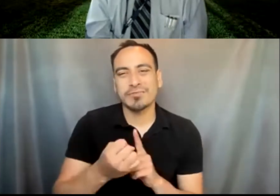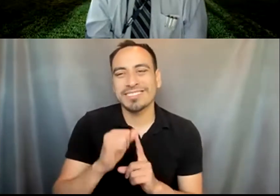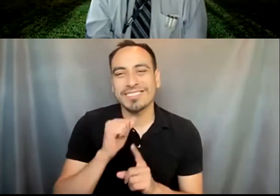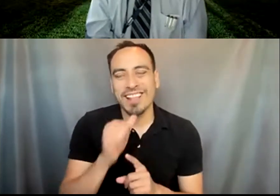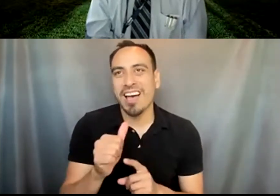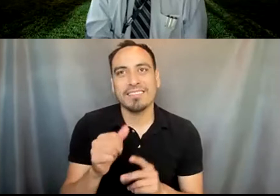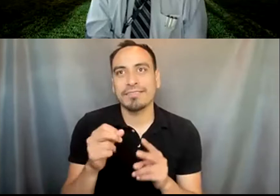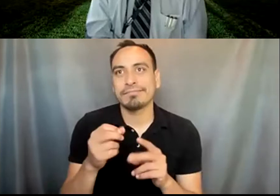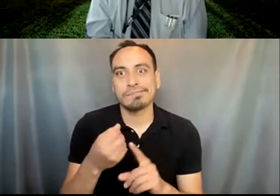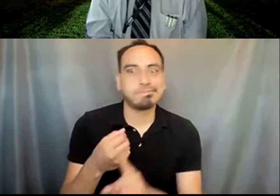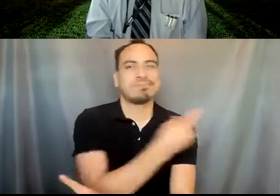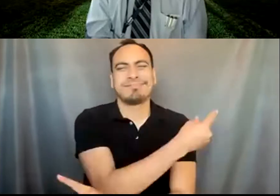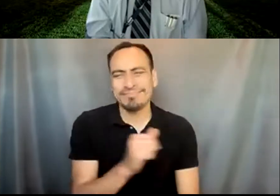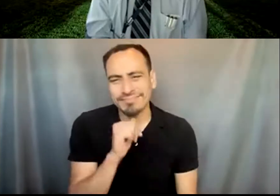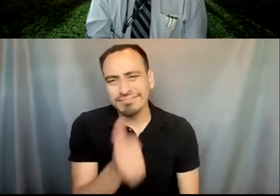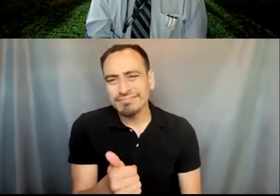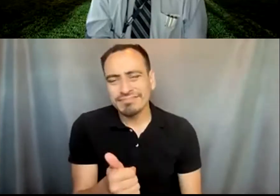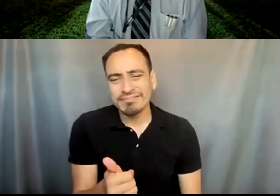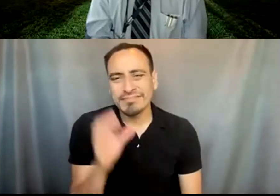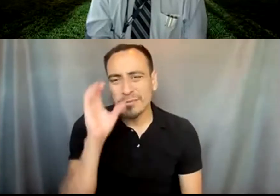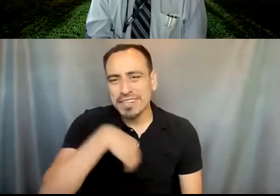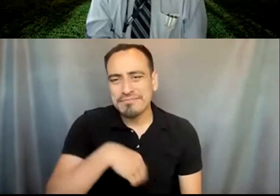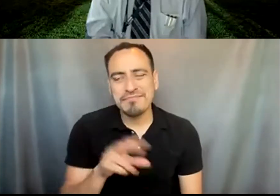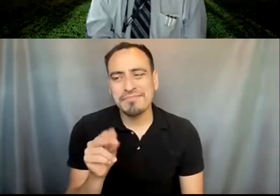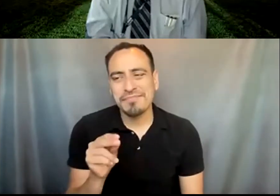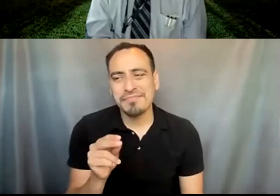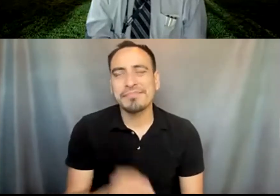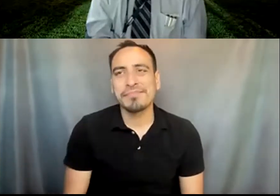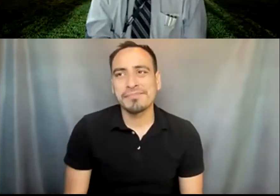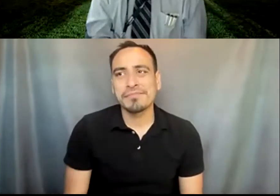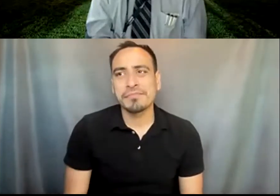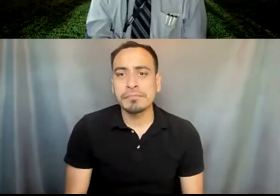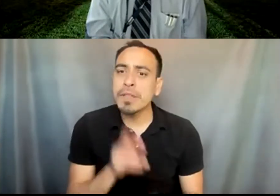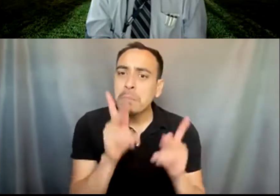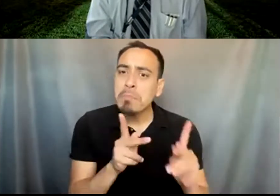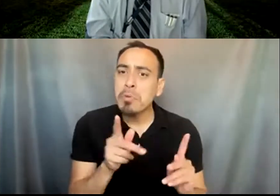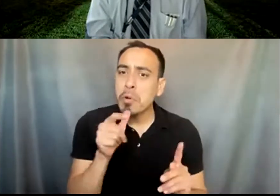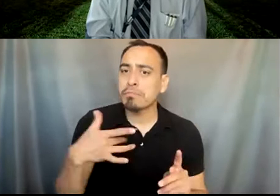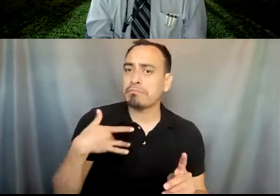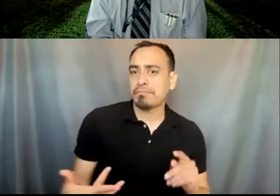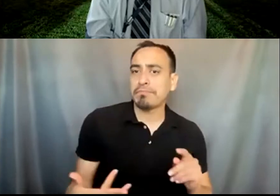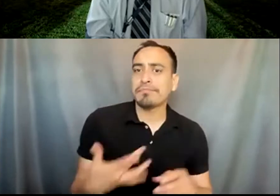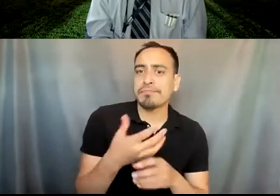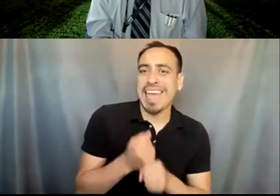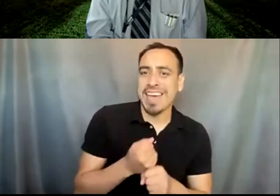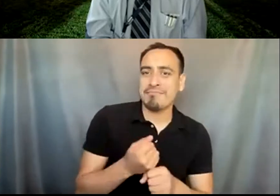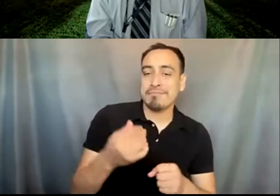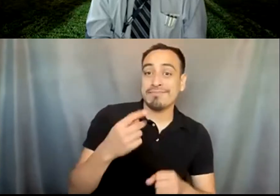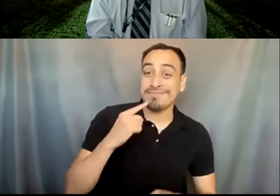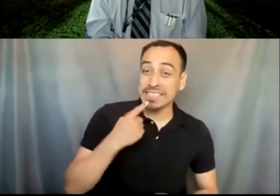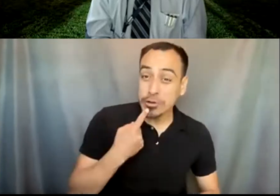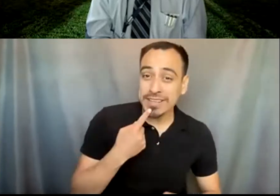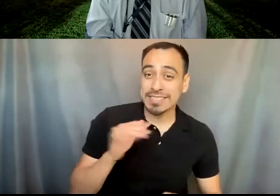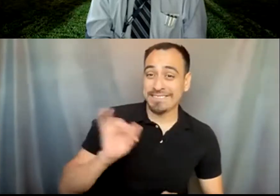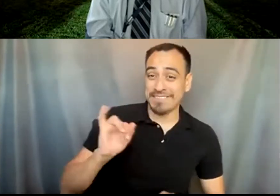insofar as there's a lot of evidence that people who get serious infections do have a long